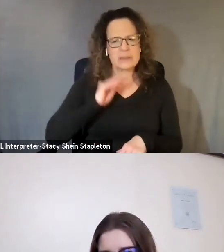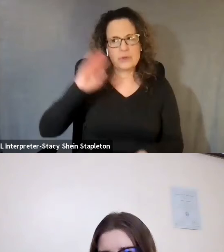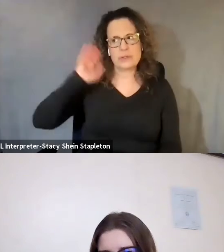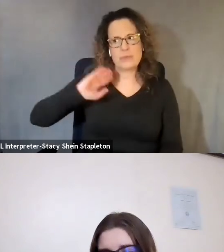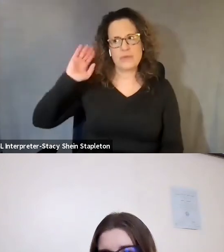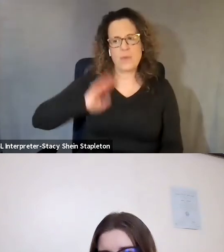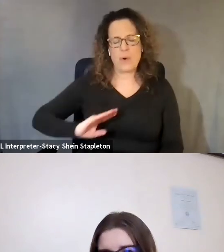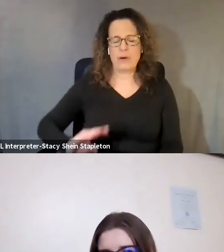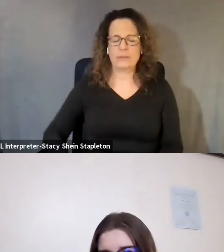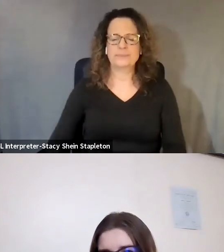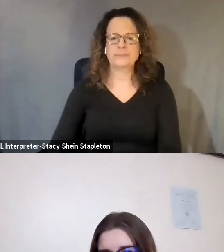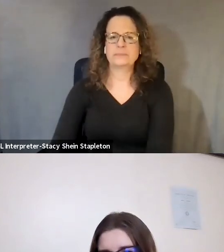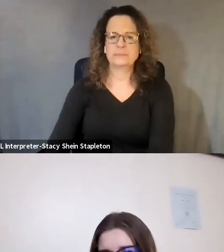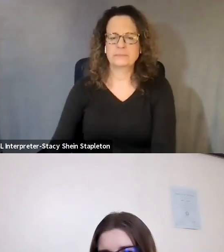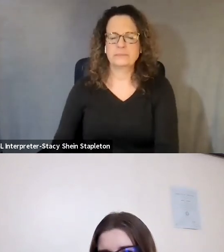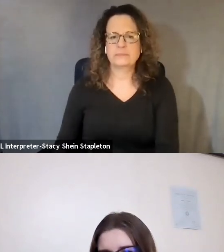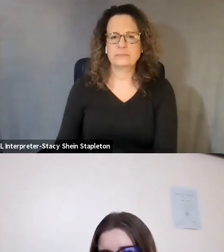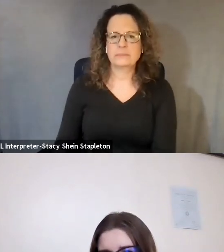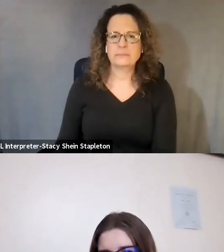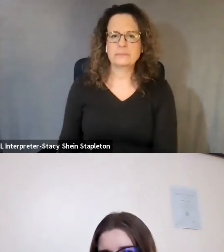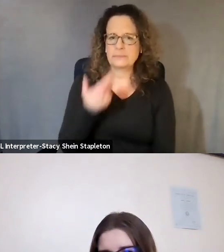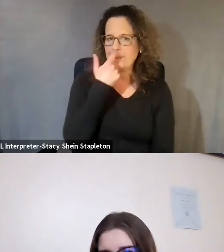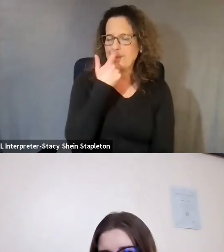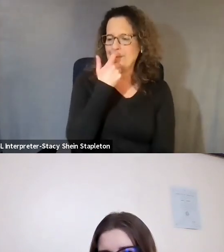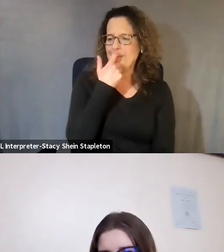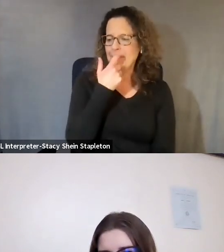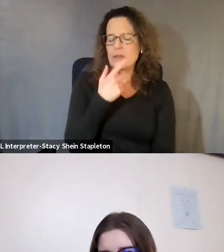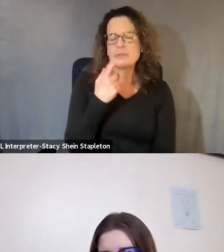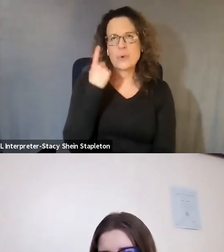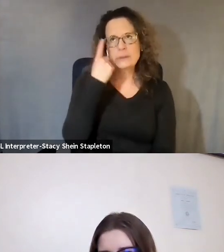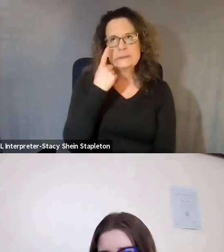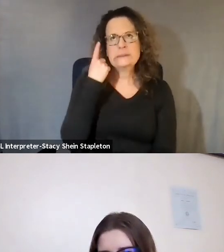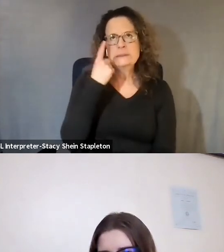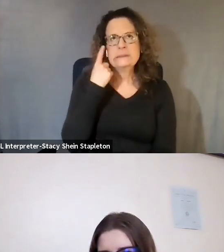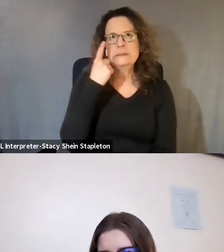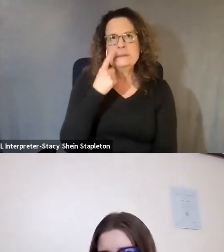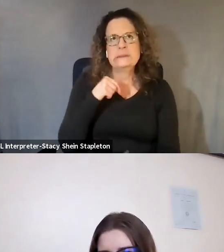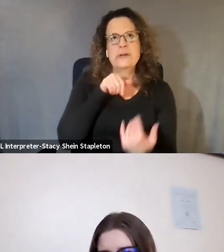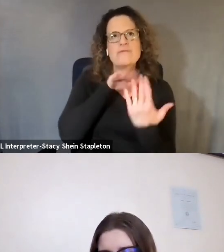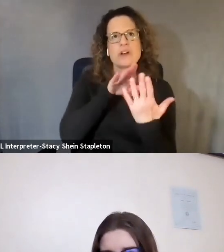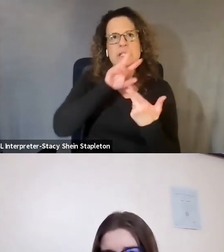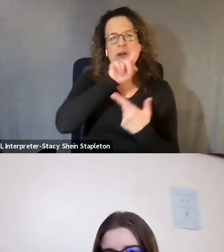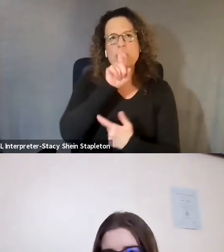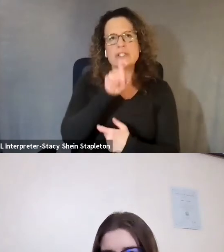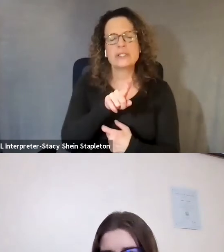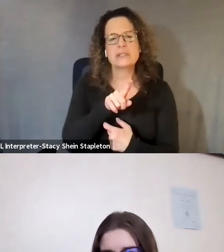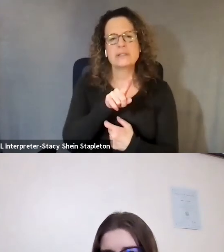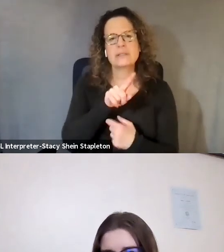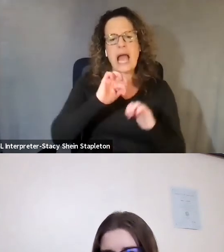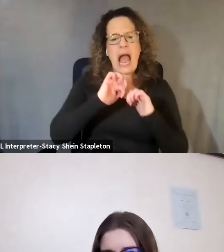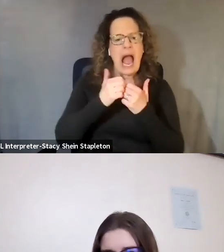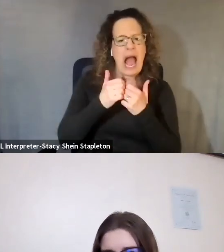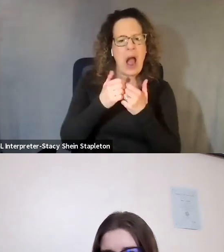before. And so we're just increasingly confronting questions about how